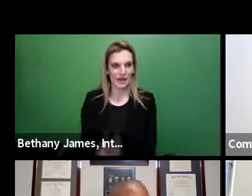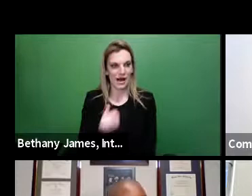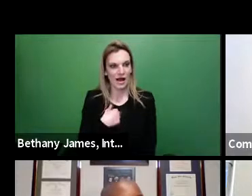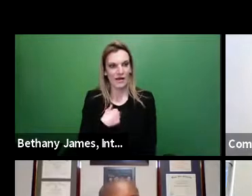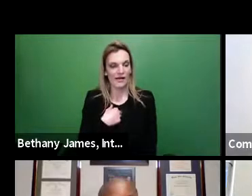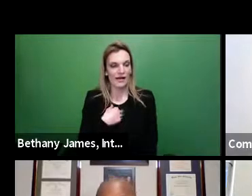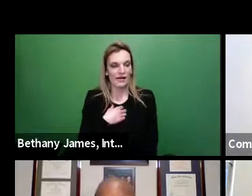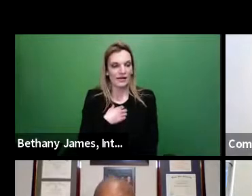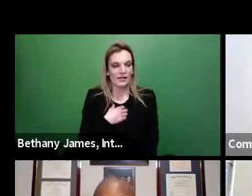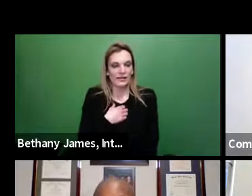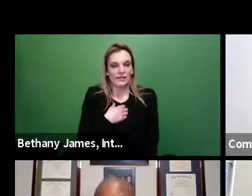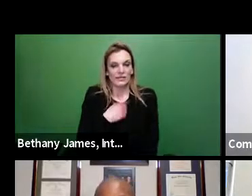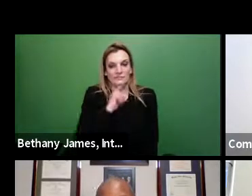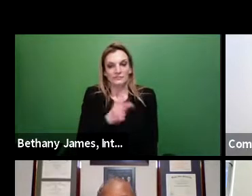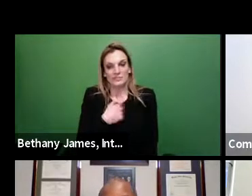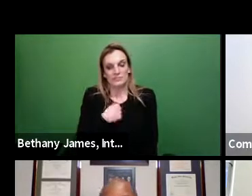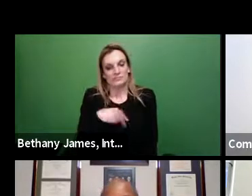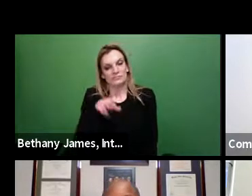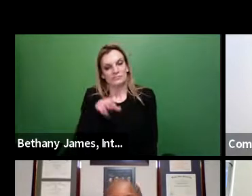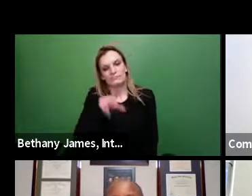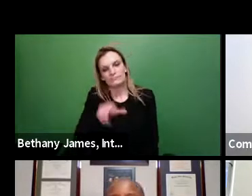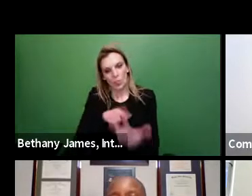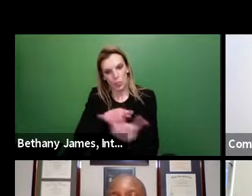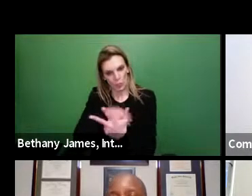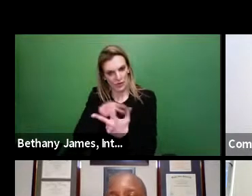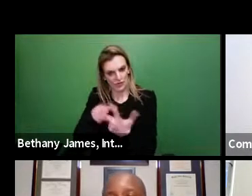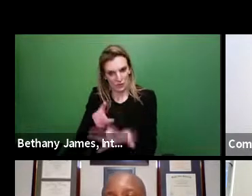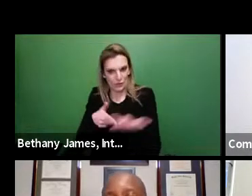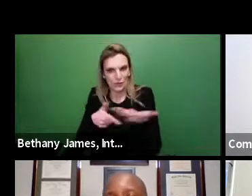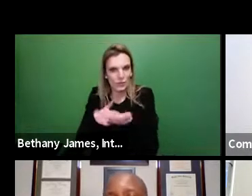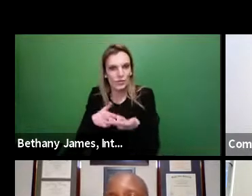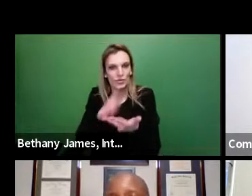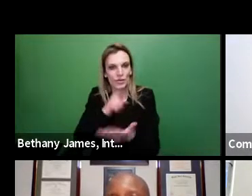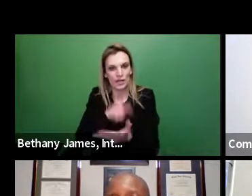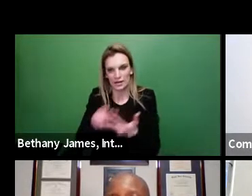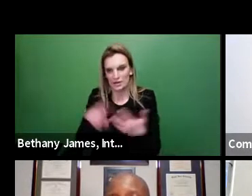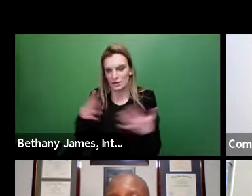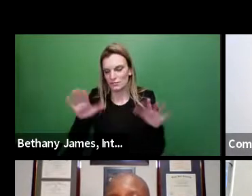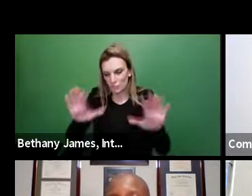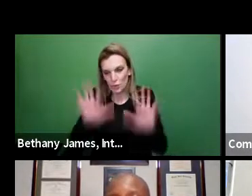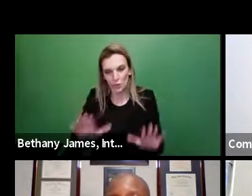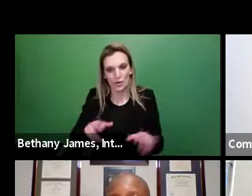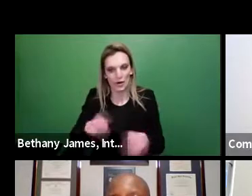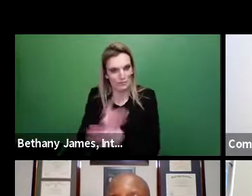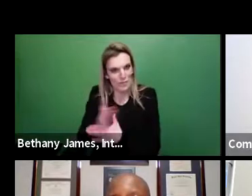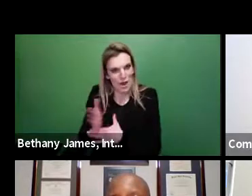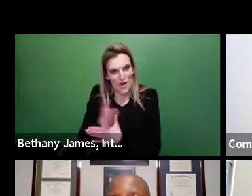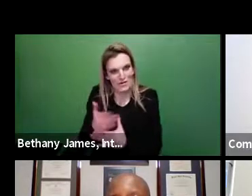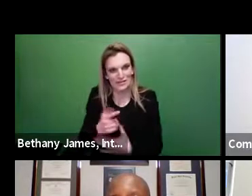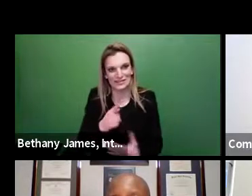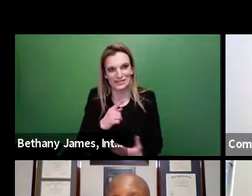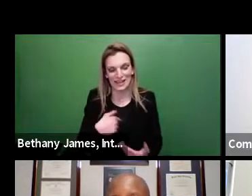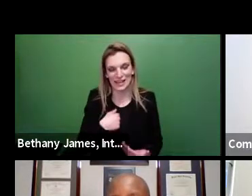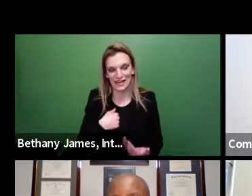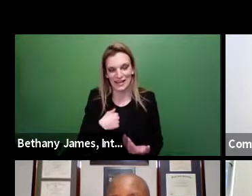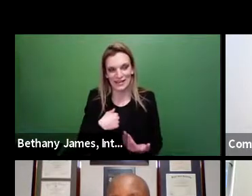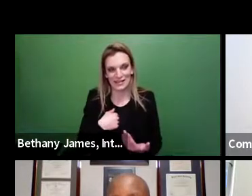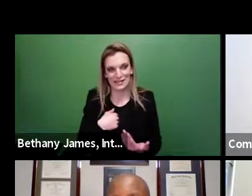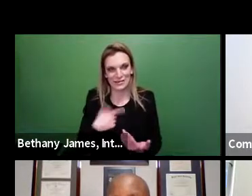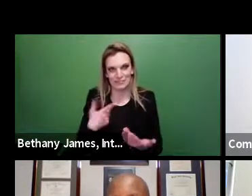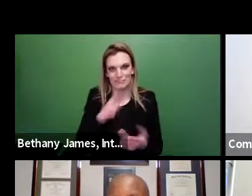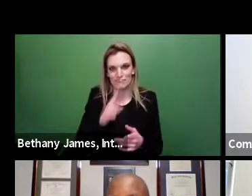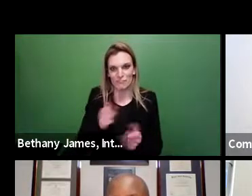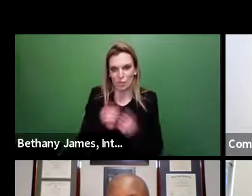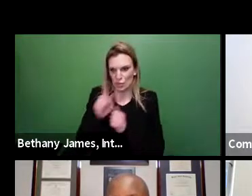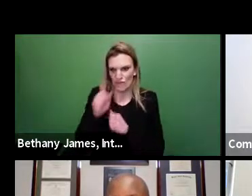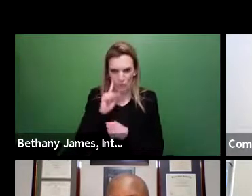found all three of you to be very intentional in your thought, great strategic partners. While I've only had the pleasure of serving with you for a